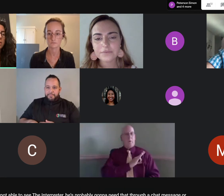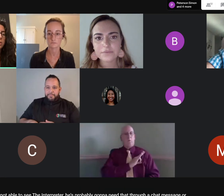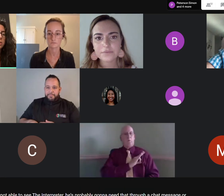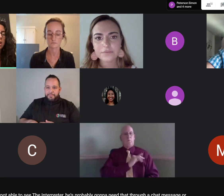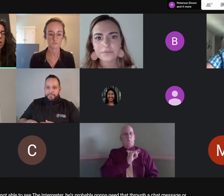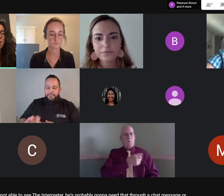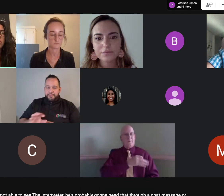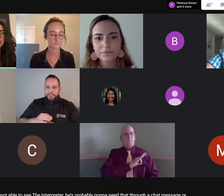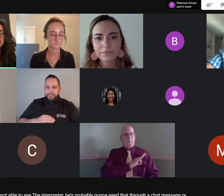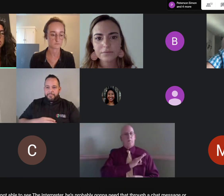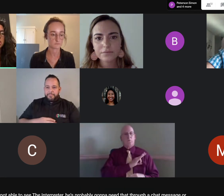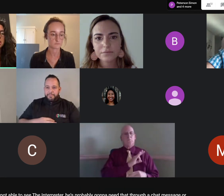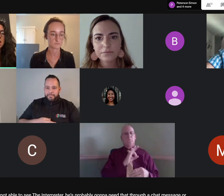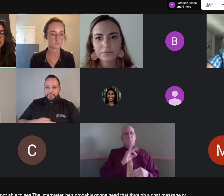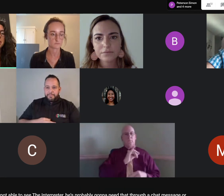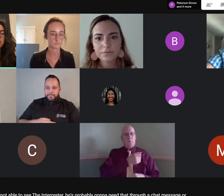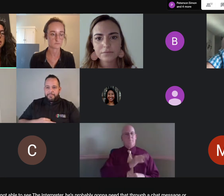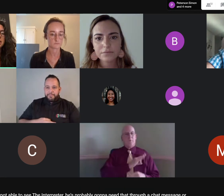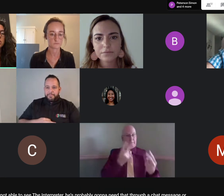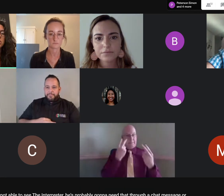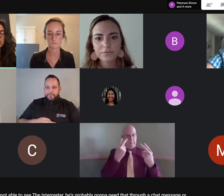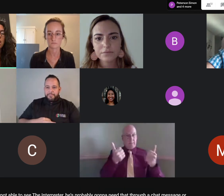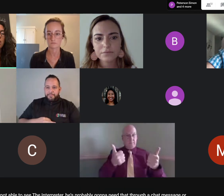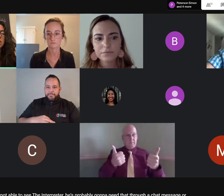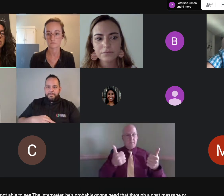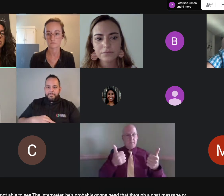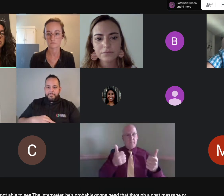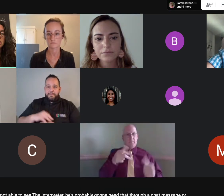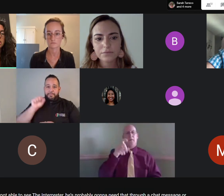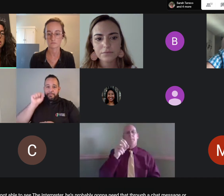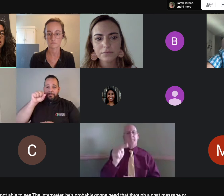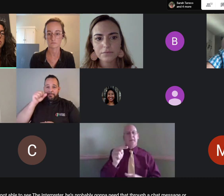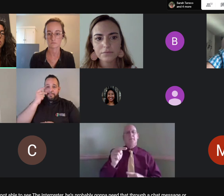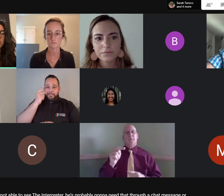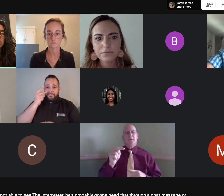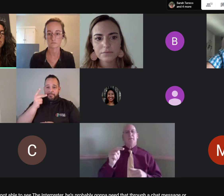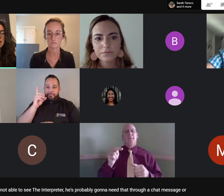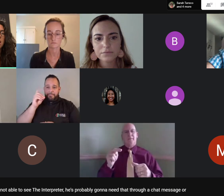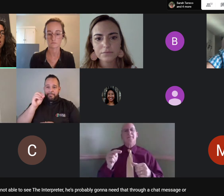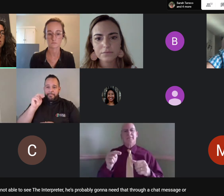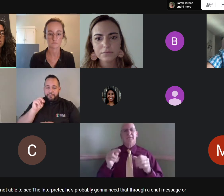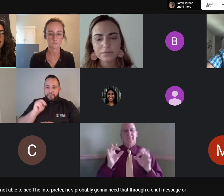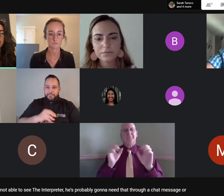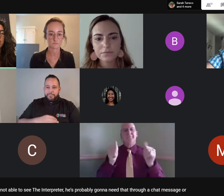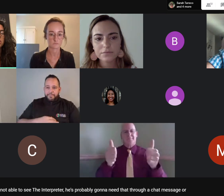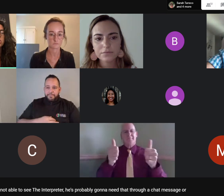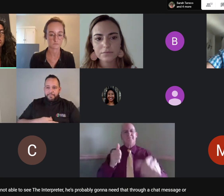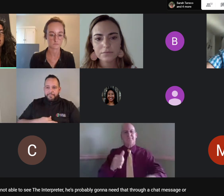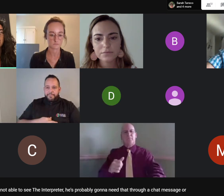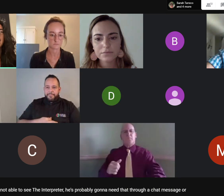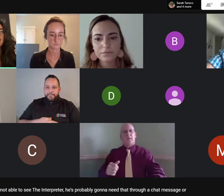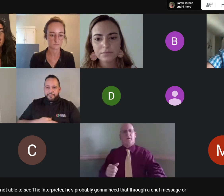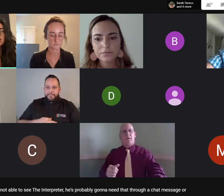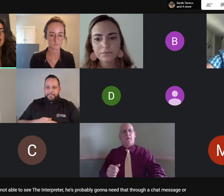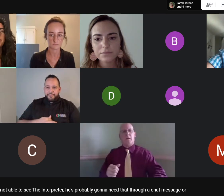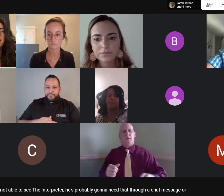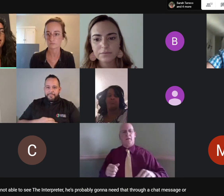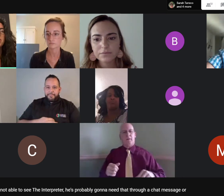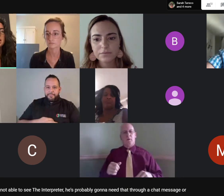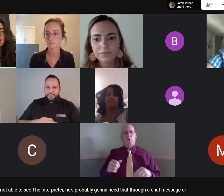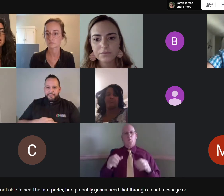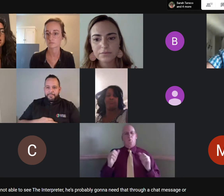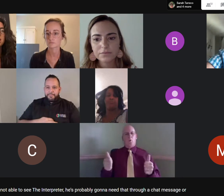Mariela, why don't you start going over the features, and maybe you can show the different features of the Google Meet on, I don't know, on your screen or not, and I'll